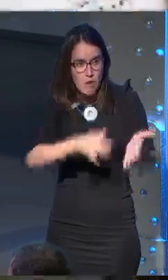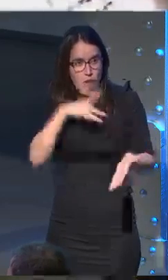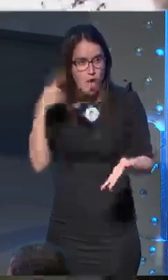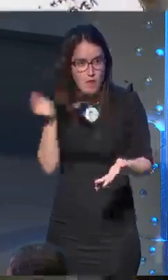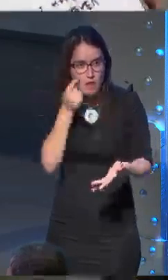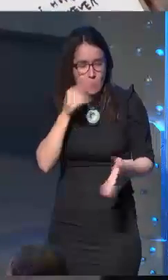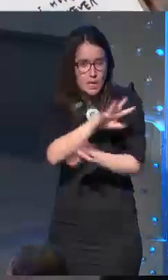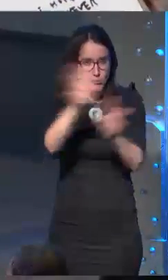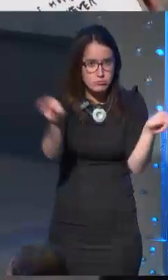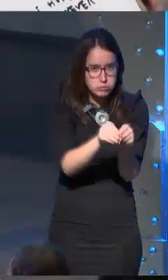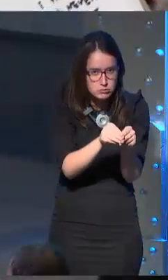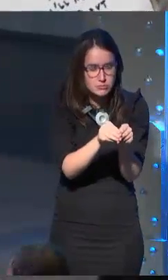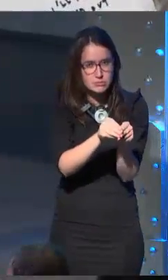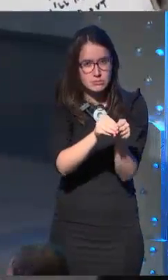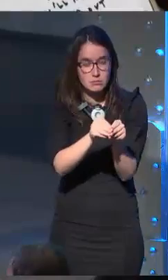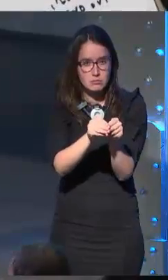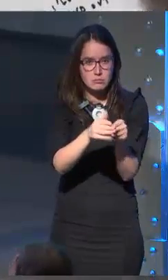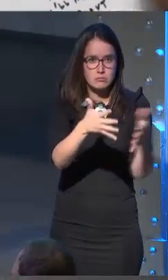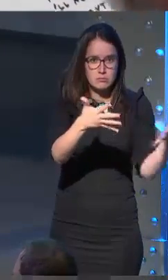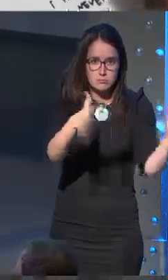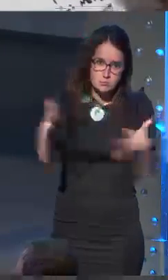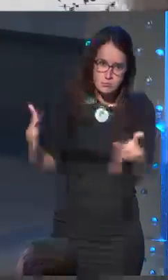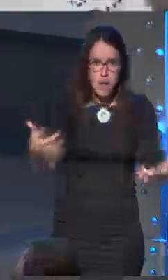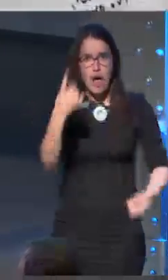And he's a skilled drawer.